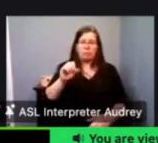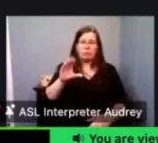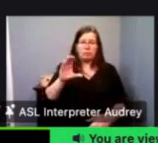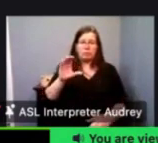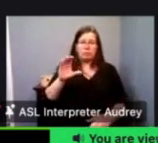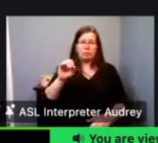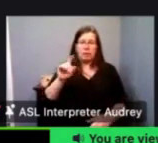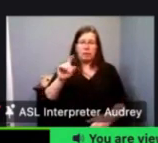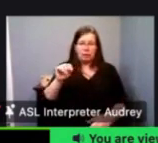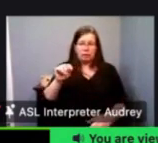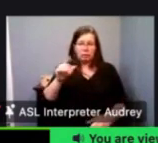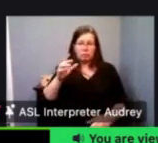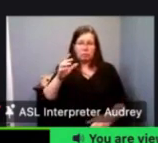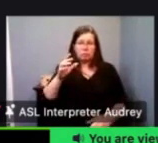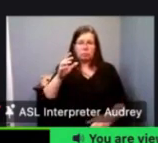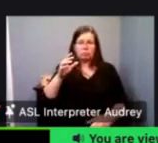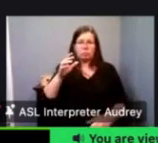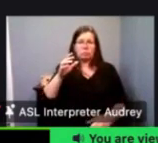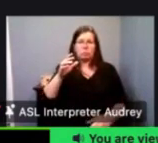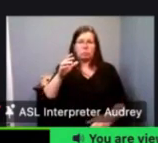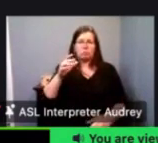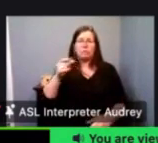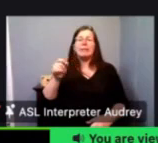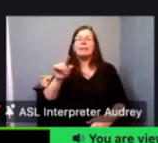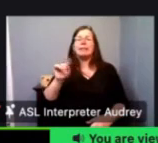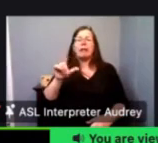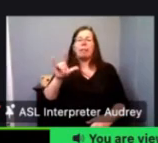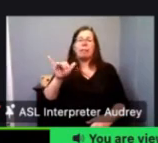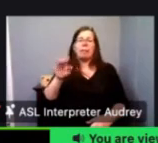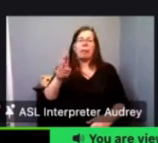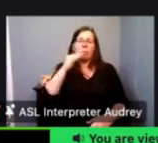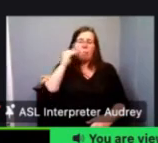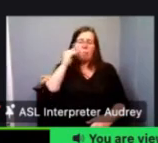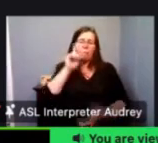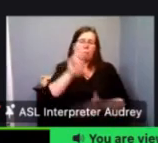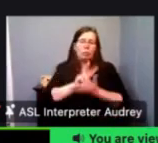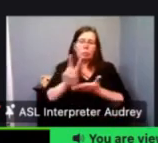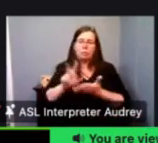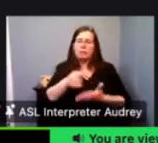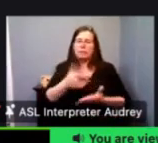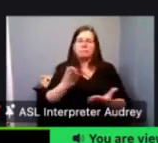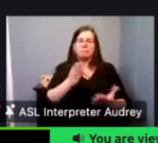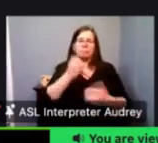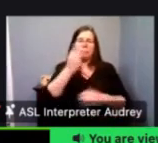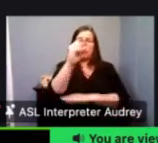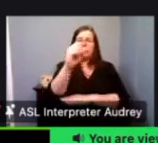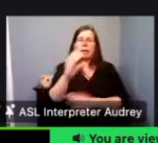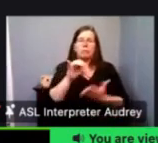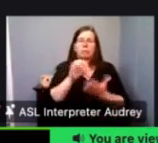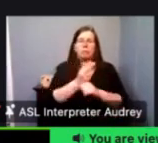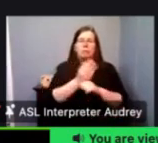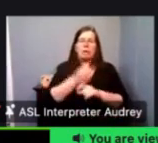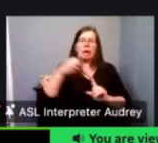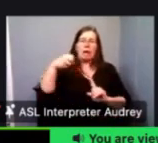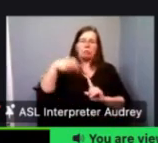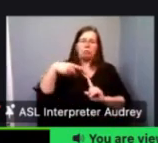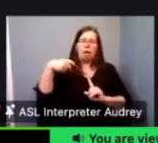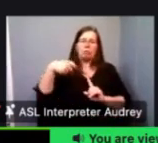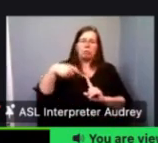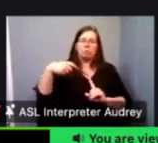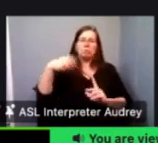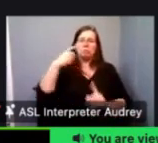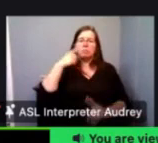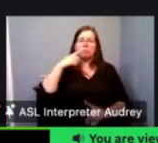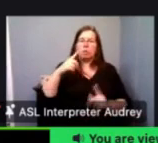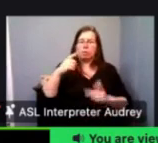Scott's home, Gottlieb's home, for over 2 weeks. Activists were protesting the use of electric shocks as a treatment for unwanted behavior in people